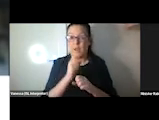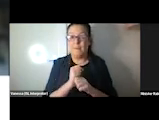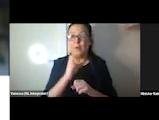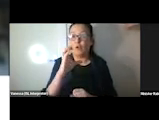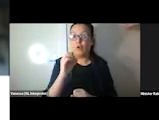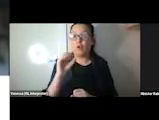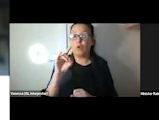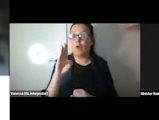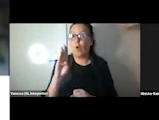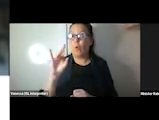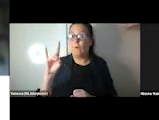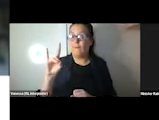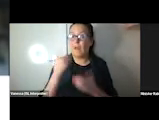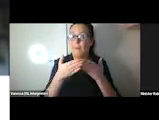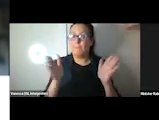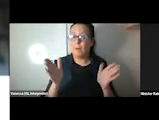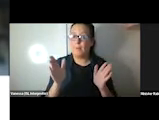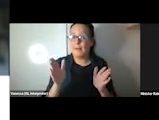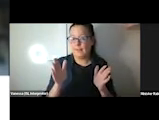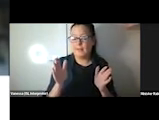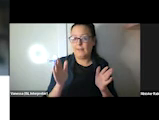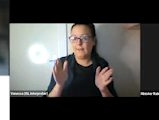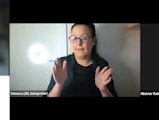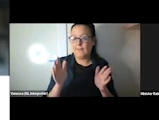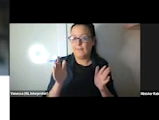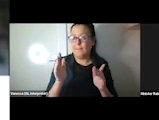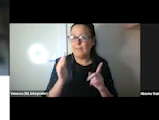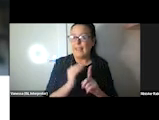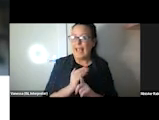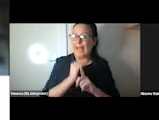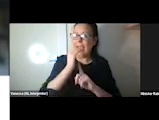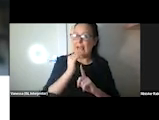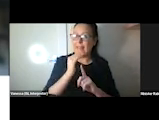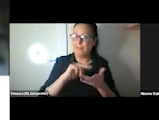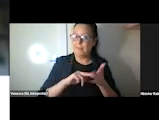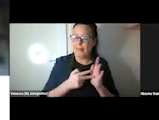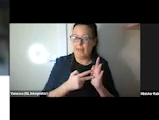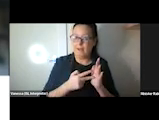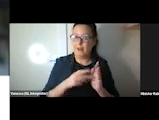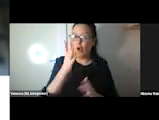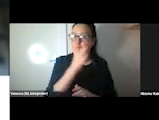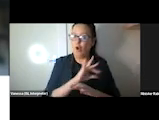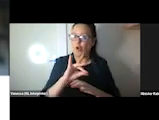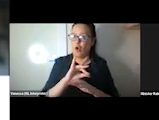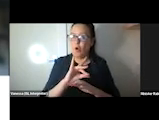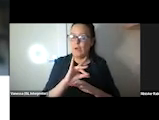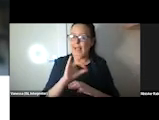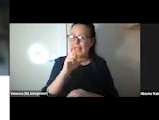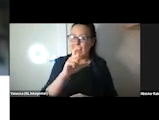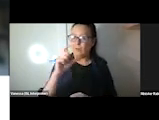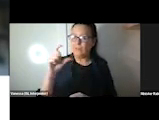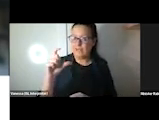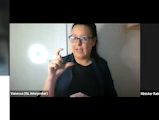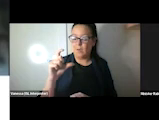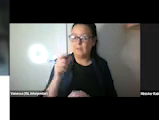Enhancement Plan, currently being done by Cork County Council and Julia Vallone, who many of you will know,